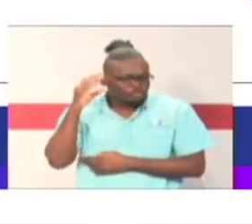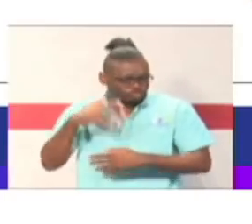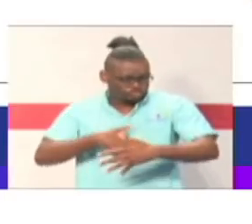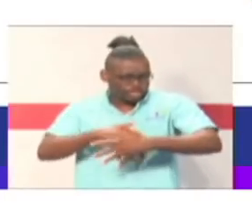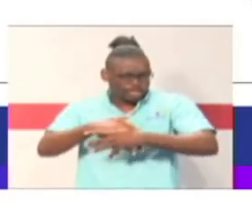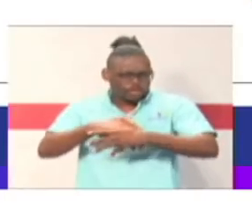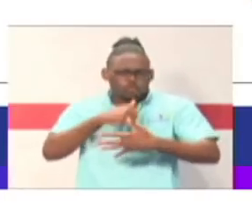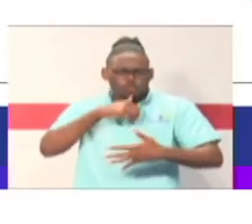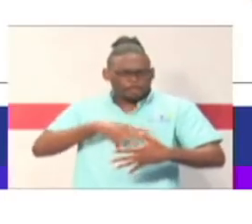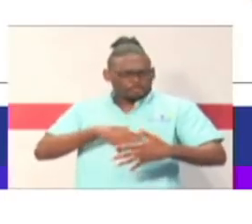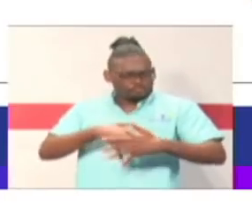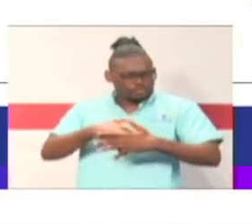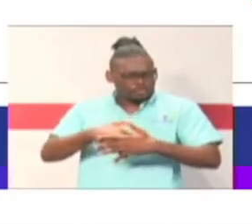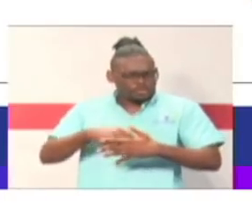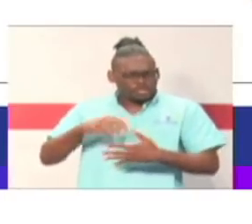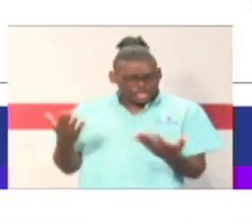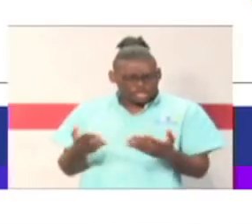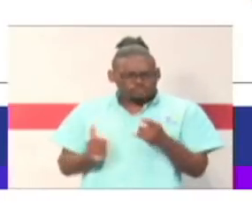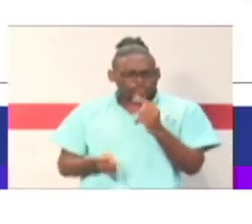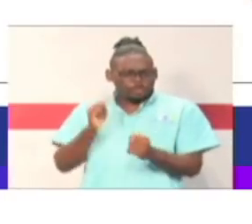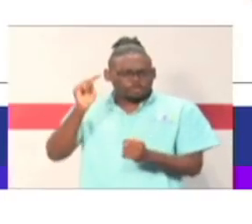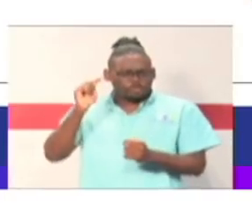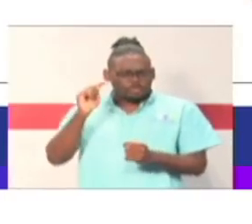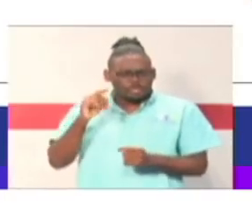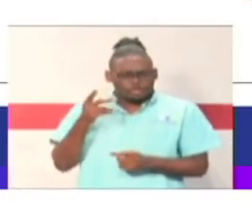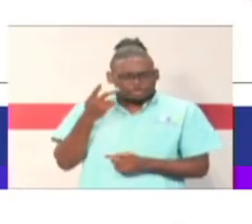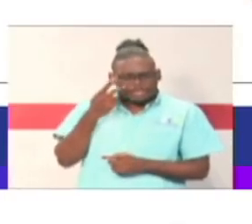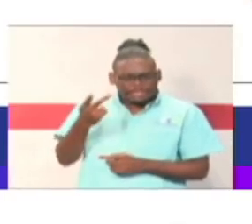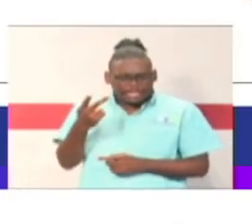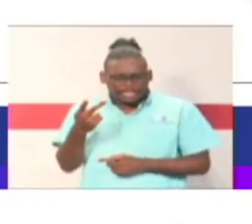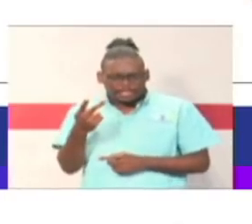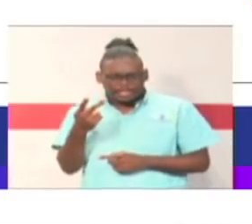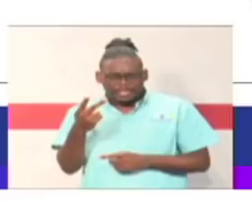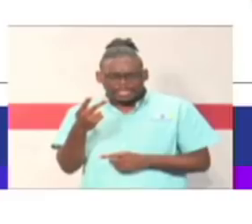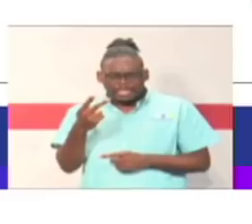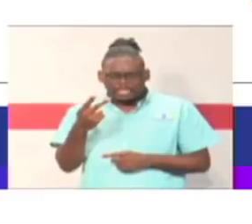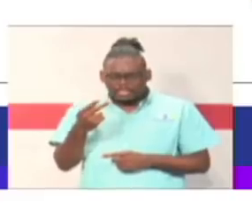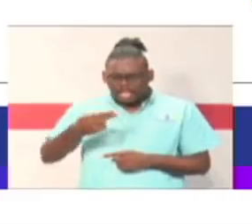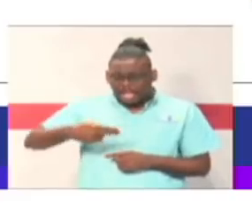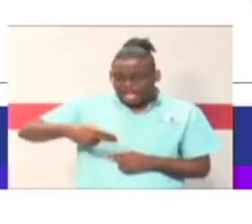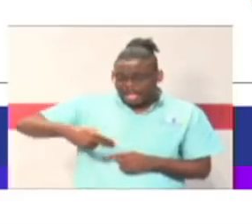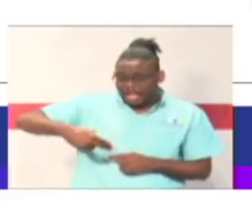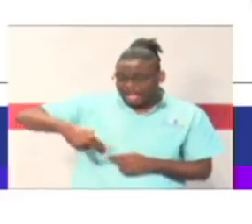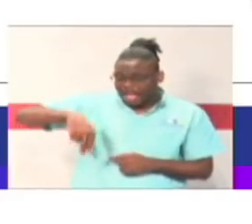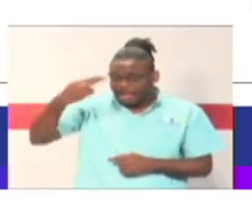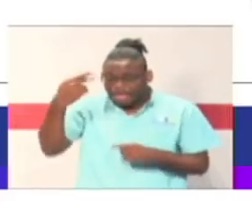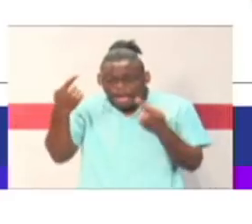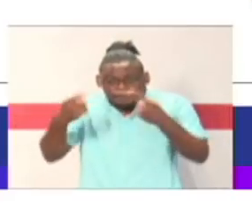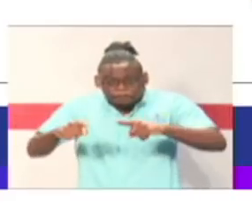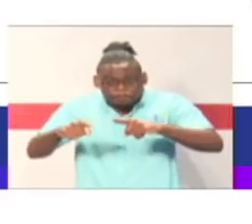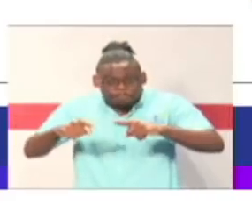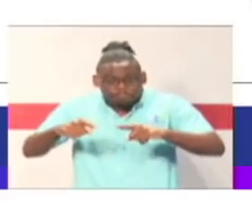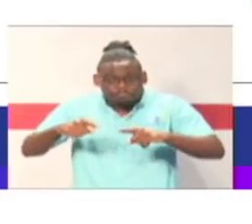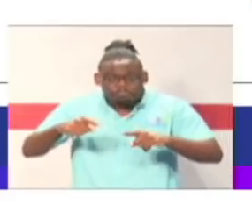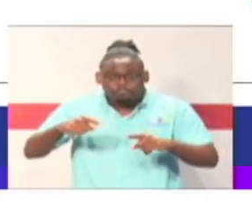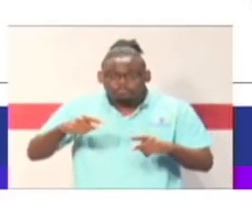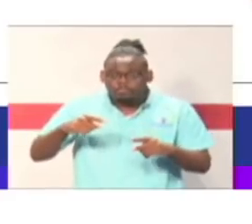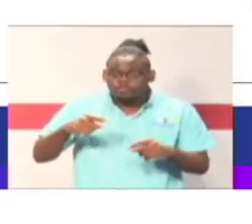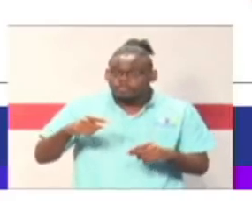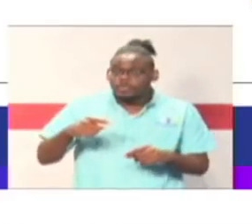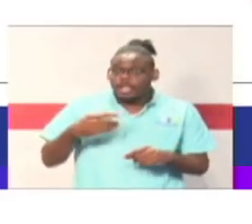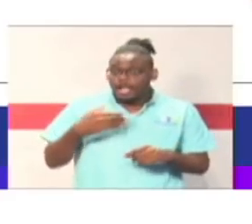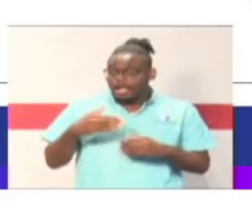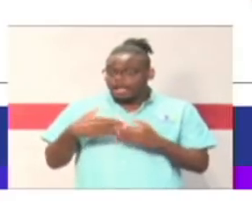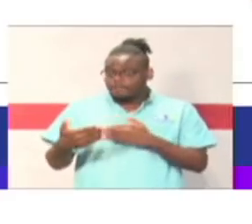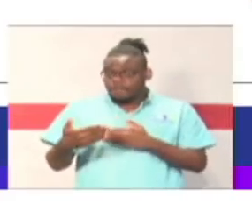Have we seen a higher incidence of these cases progressing maybe to HCU and ICU? And on that note, if you could give us